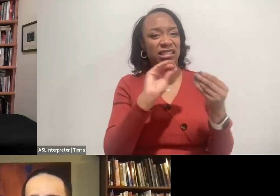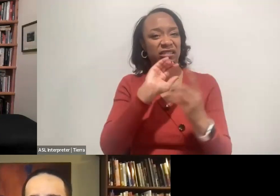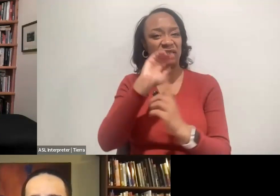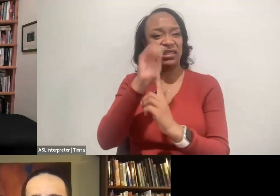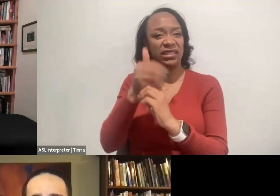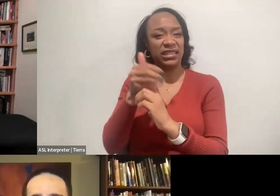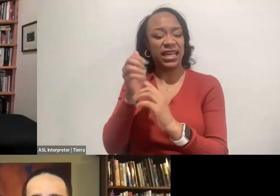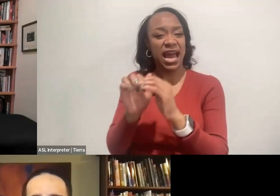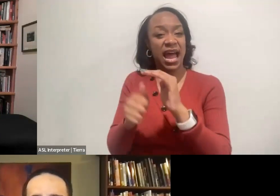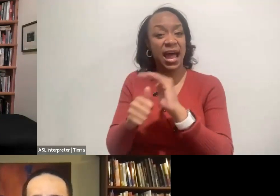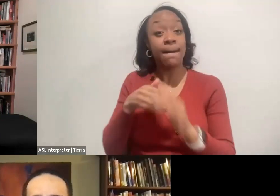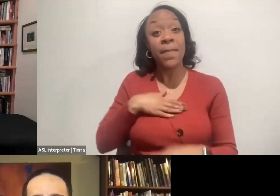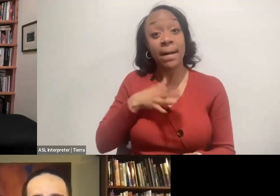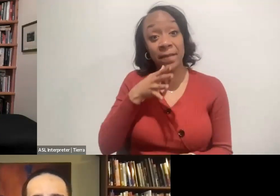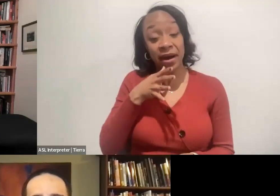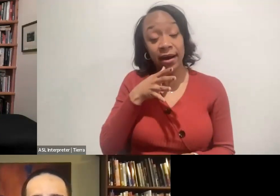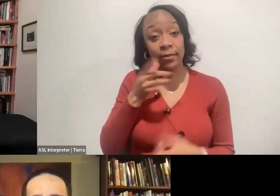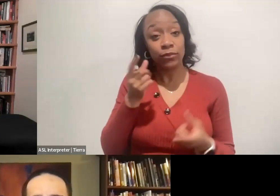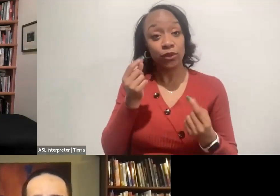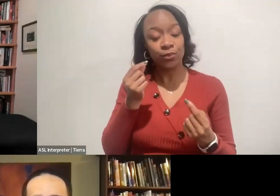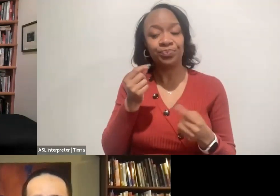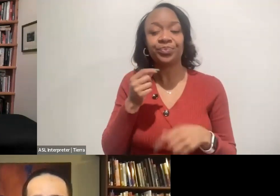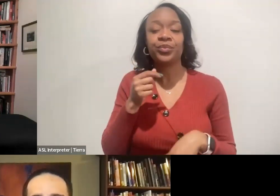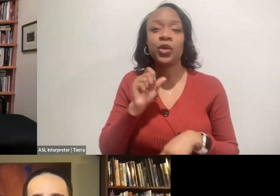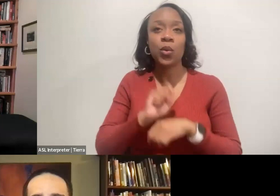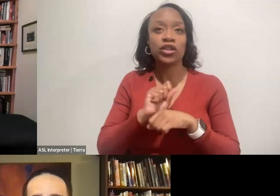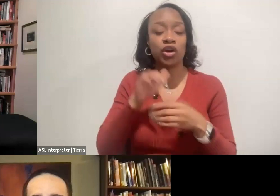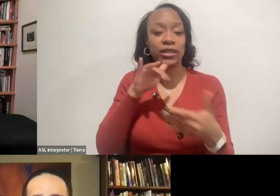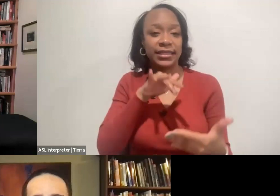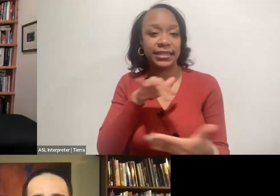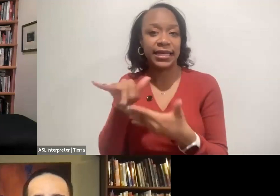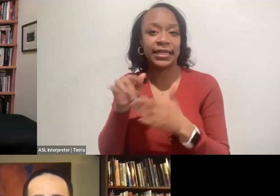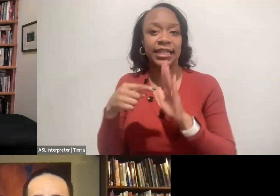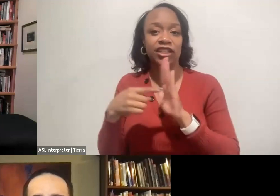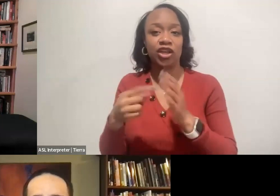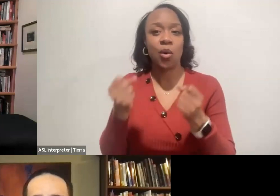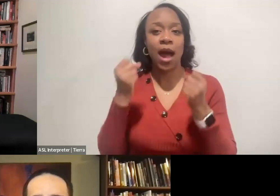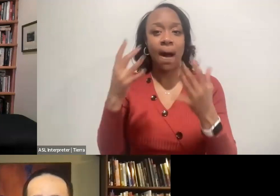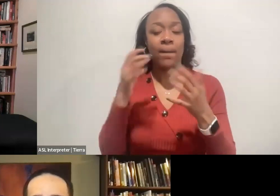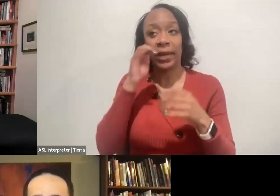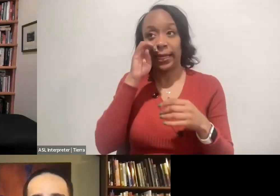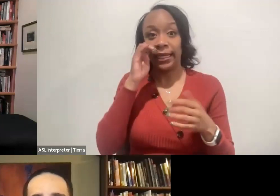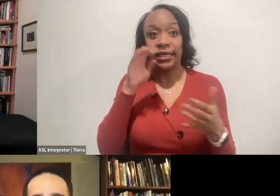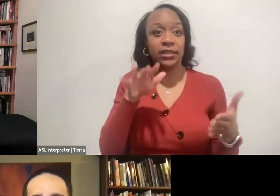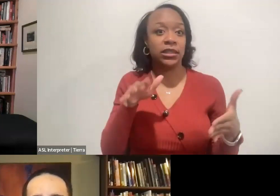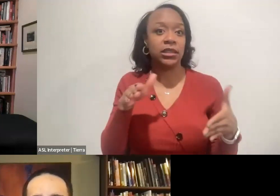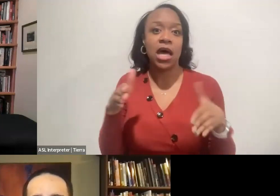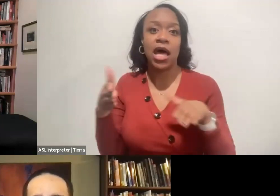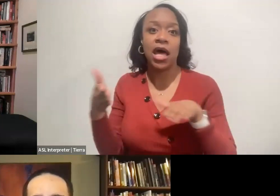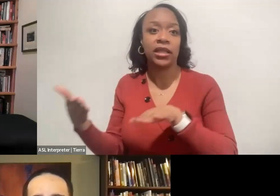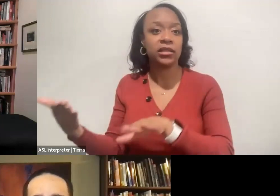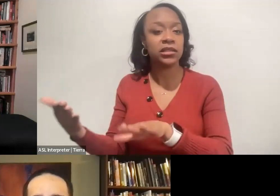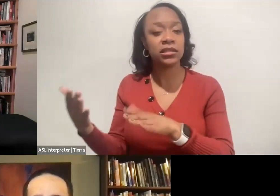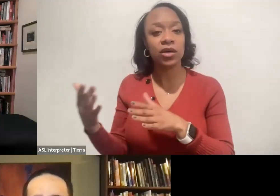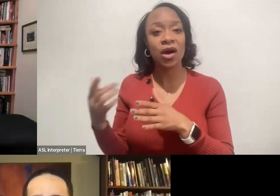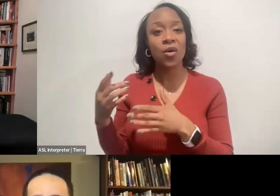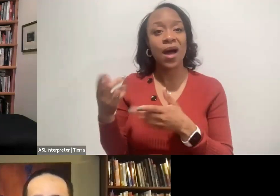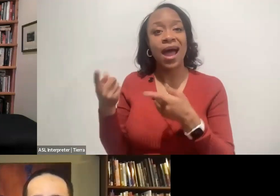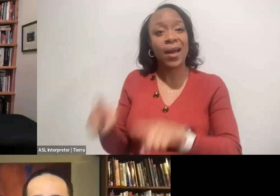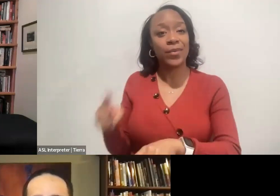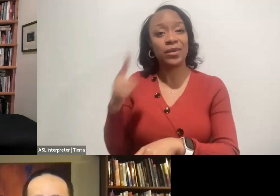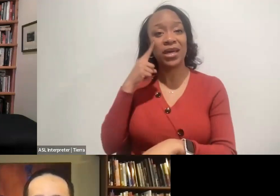mom helped to work on the study that showed how many excess deaths were a product of the war in